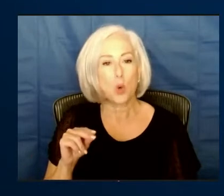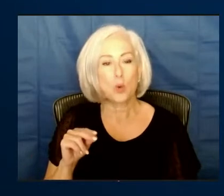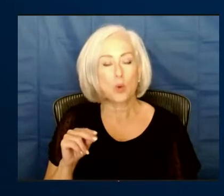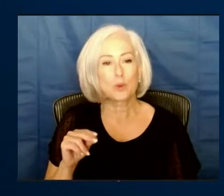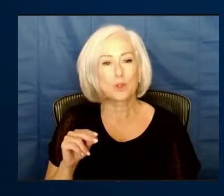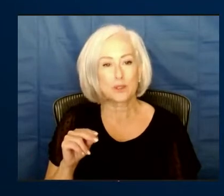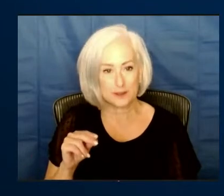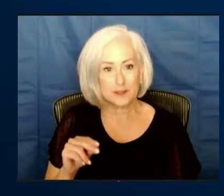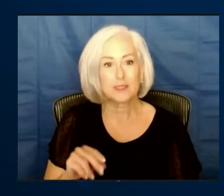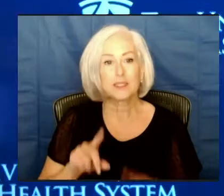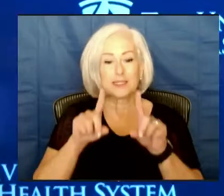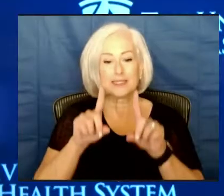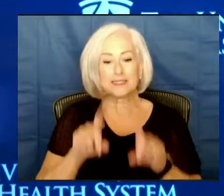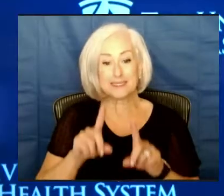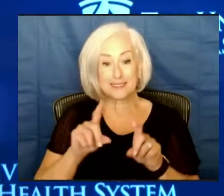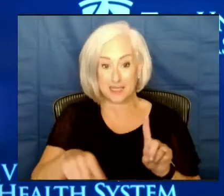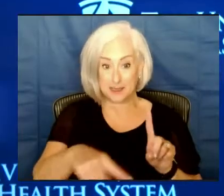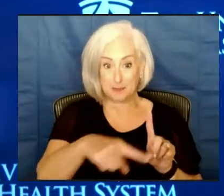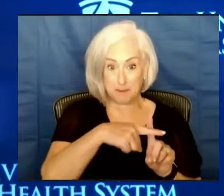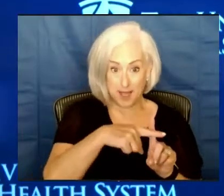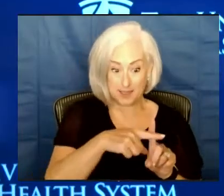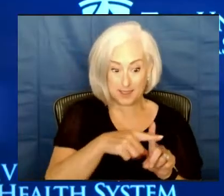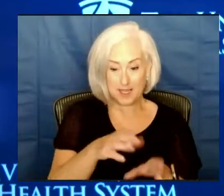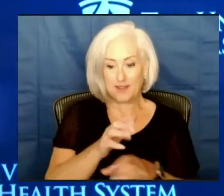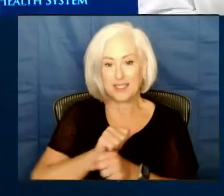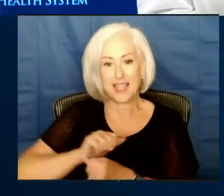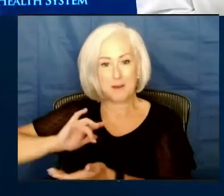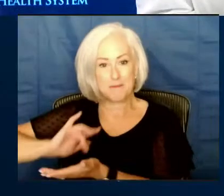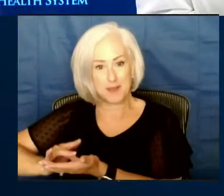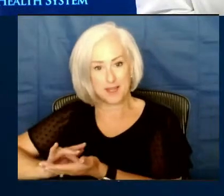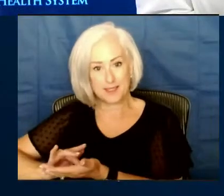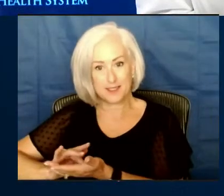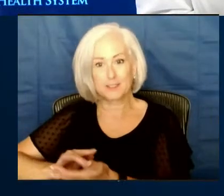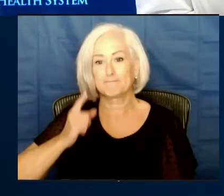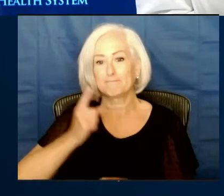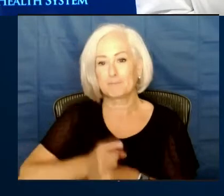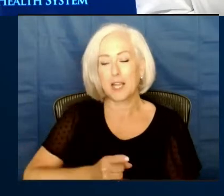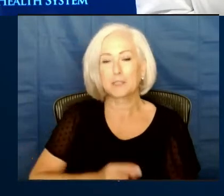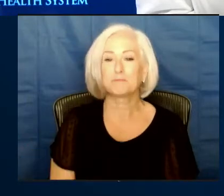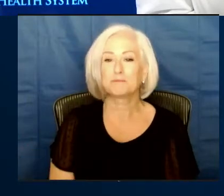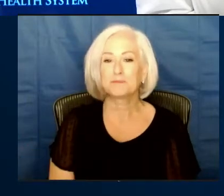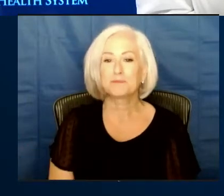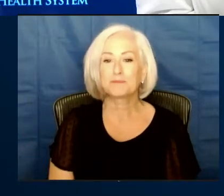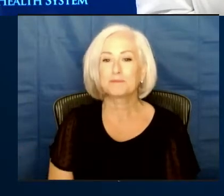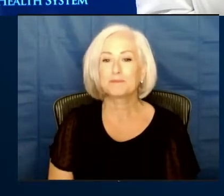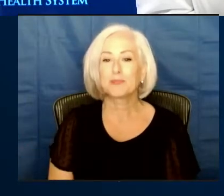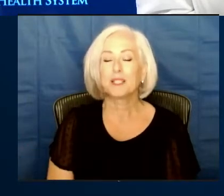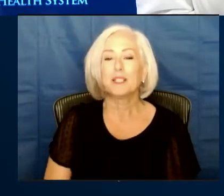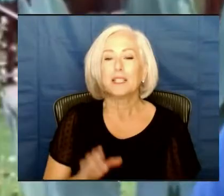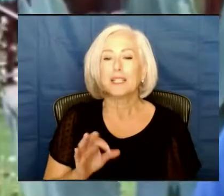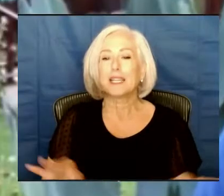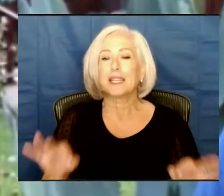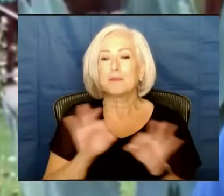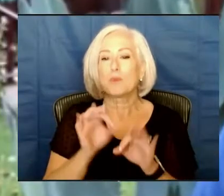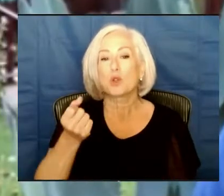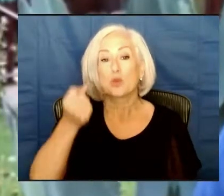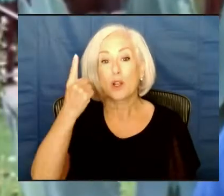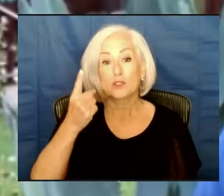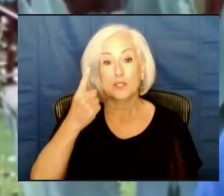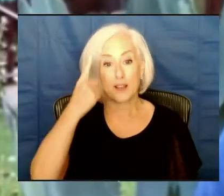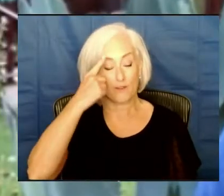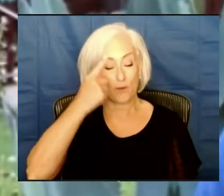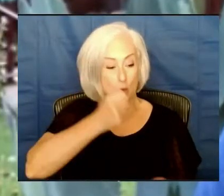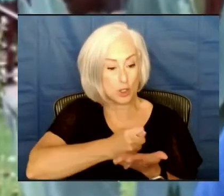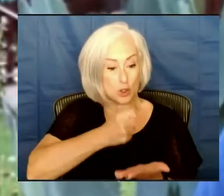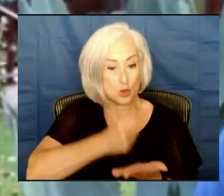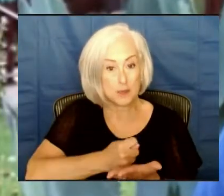test positive, get drug, right? Yep. Yeah, I think it's important to understand it's indicated for treatment, not for